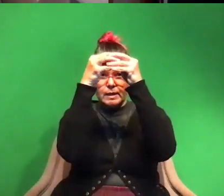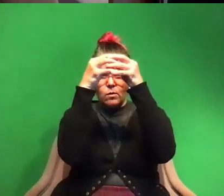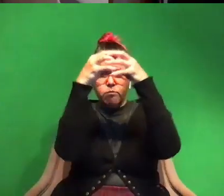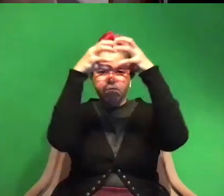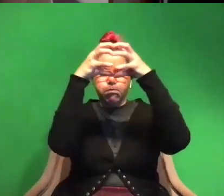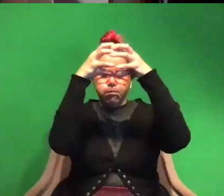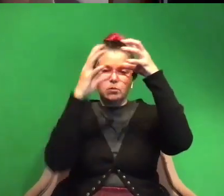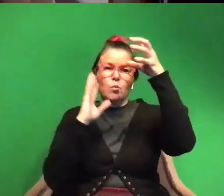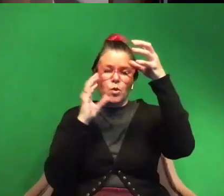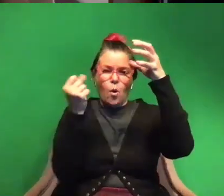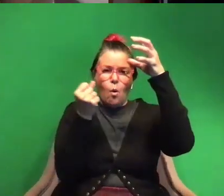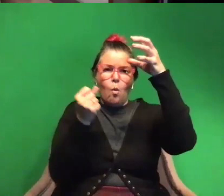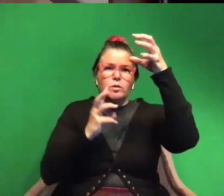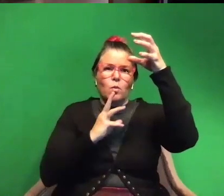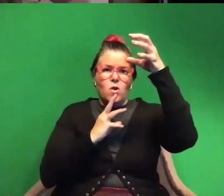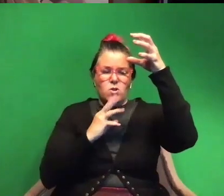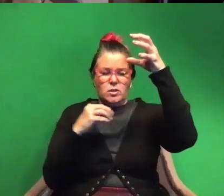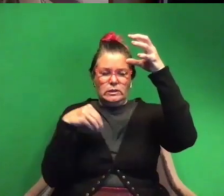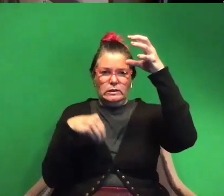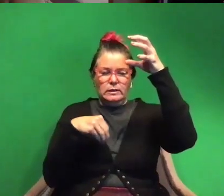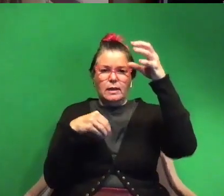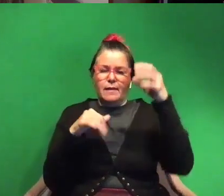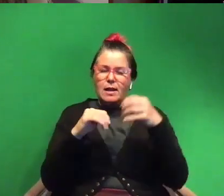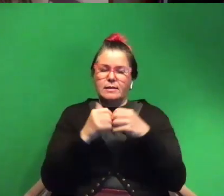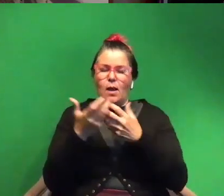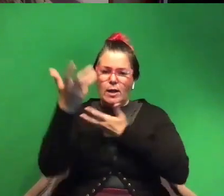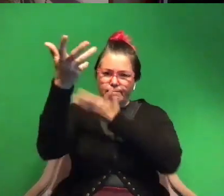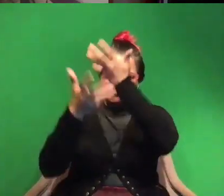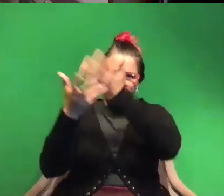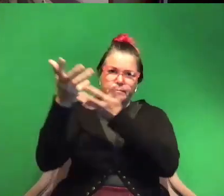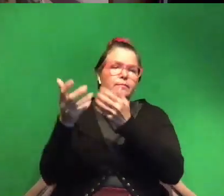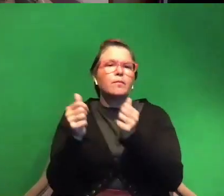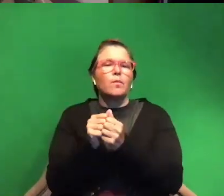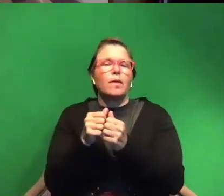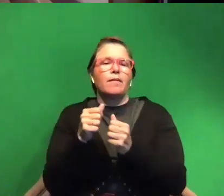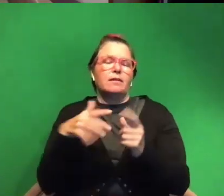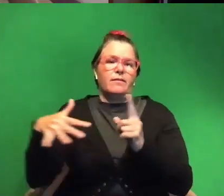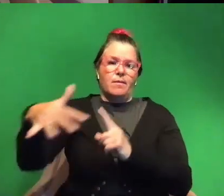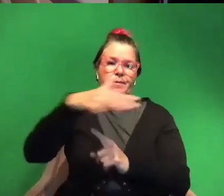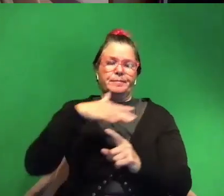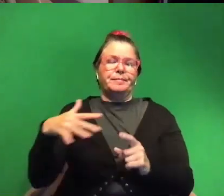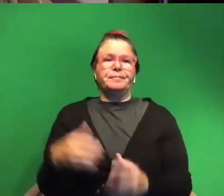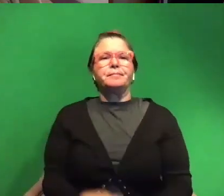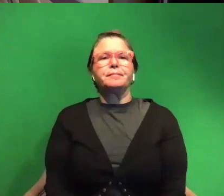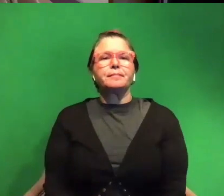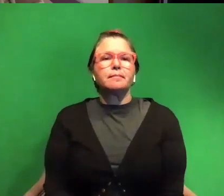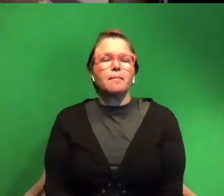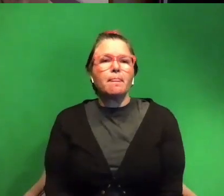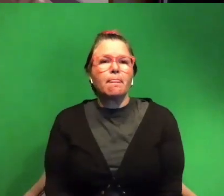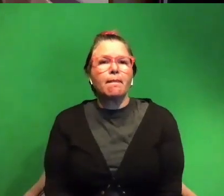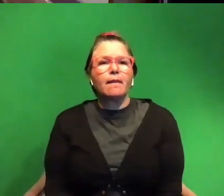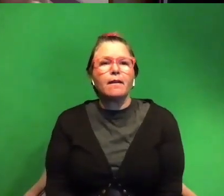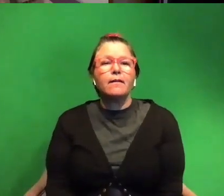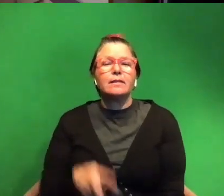that's because it's holding water in its body. And that's how it's able to interact with its environment in that way. And I think the